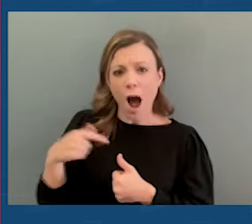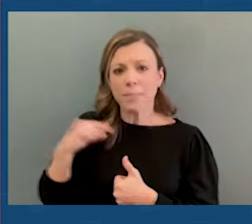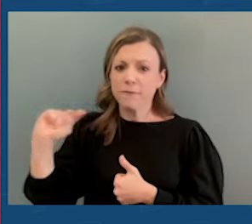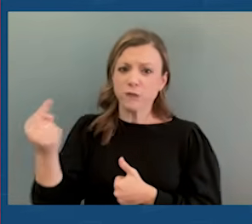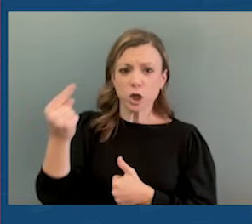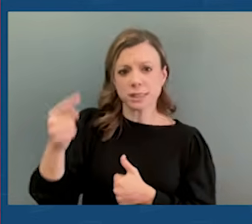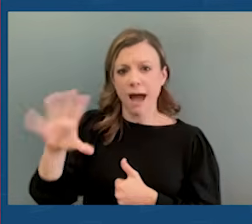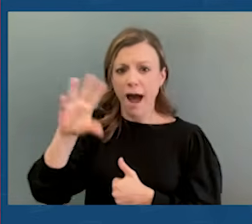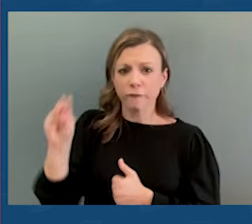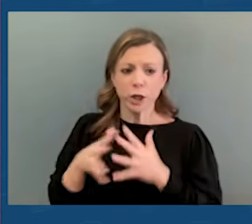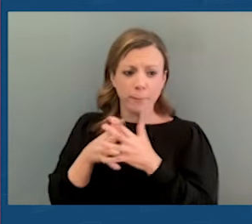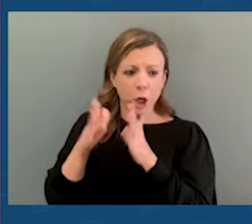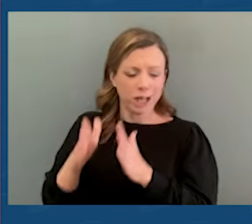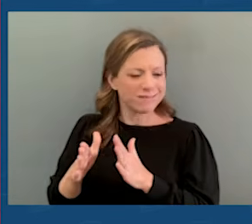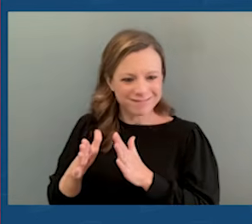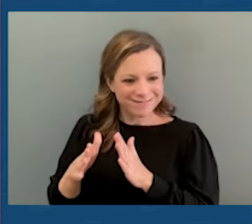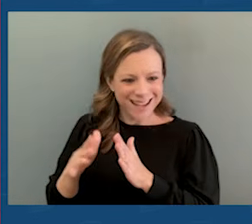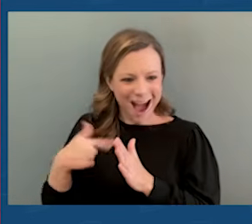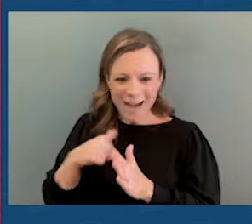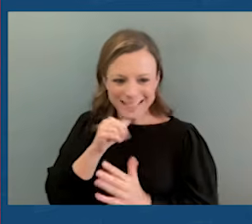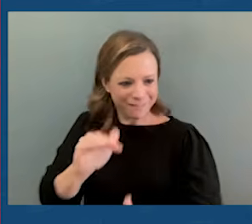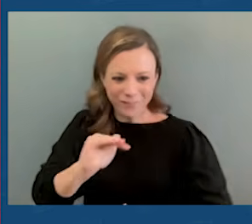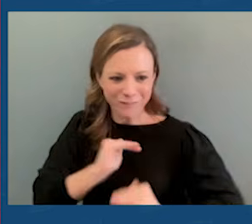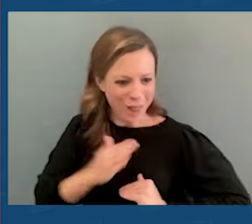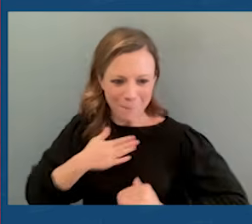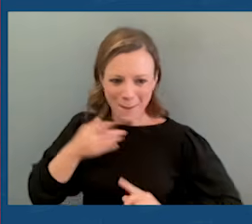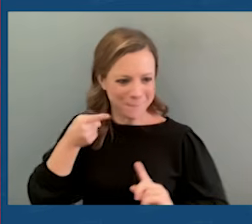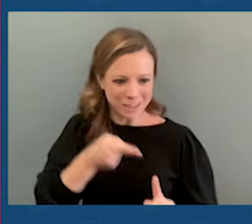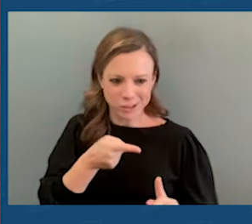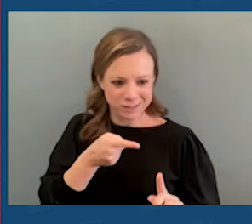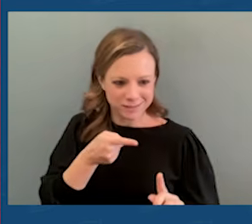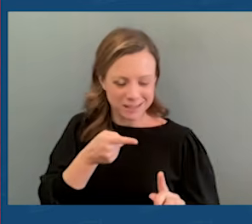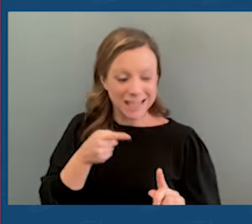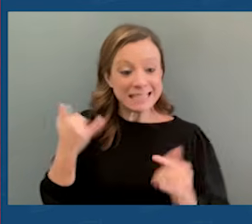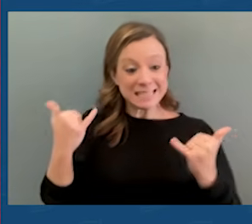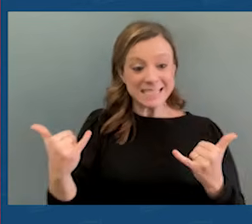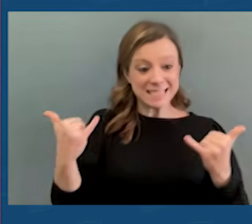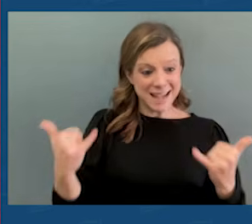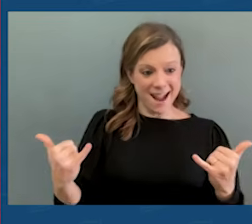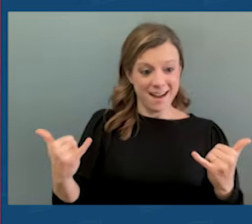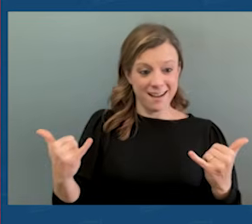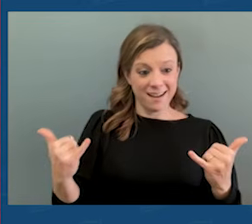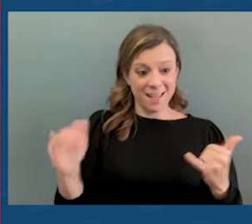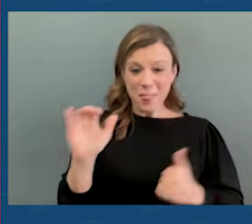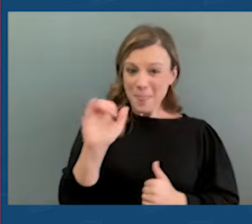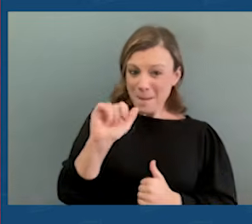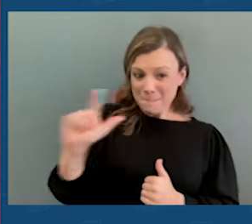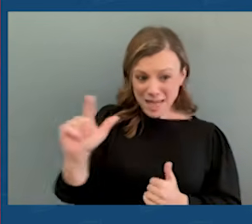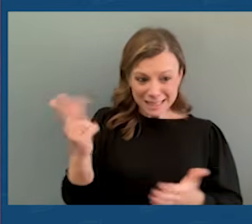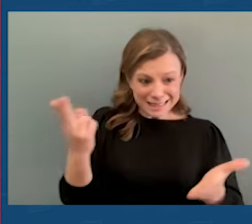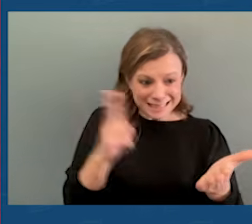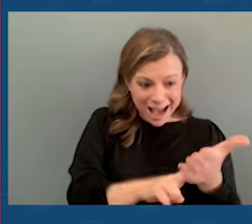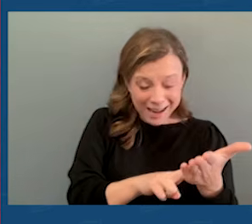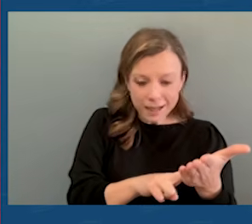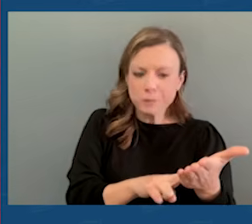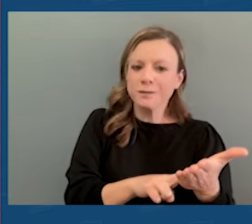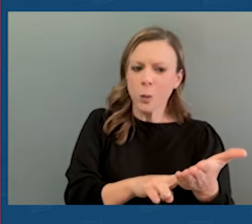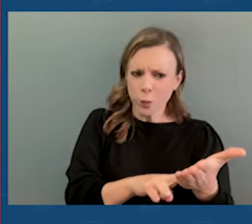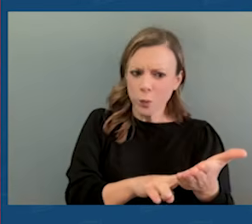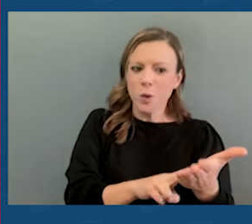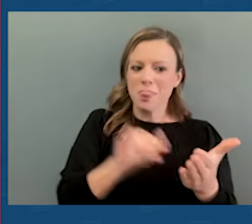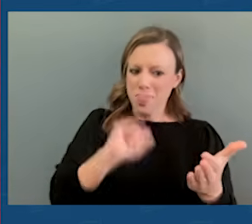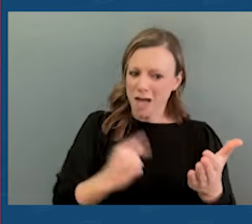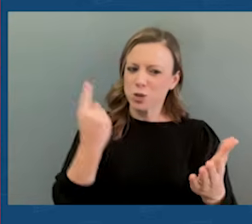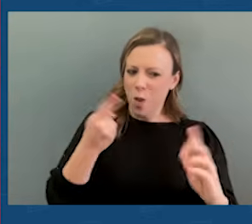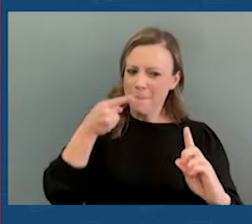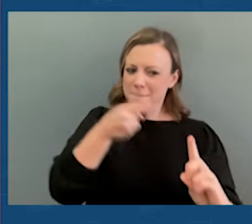mission. And today's bill signing is one of those missions that I feel was my calling when my colleagues gave me the